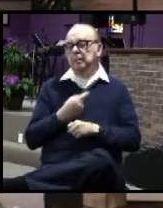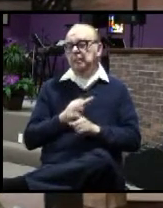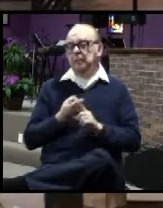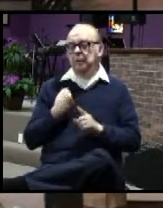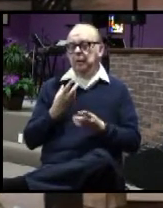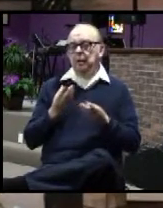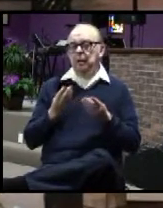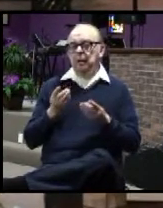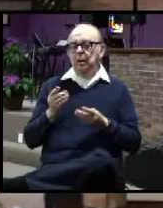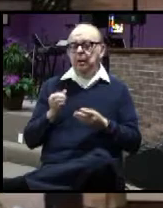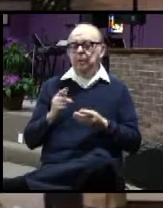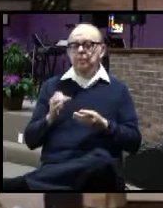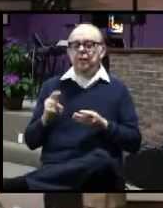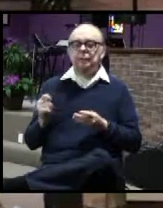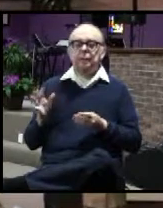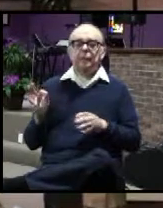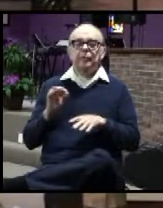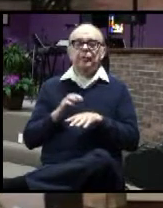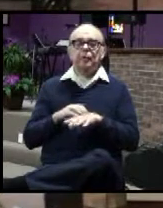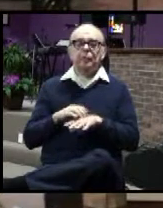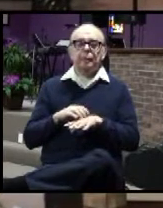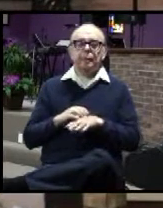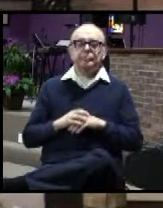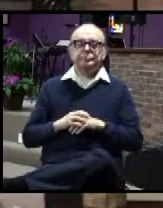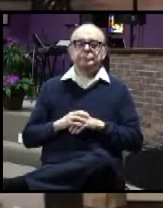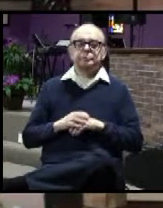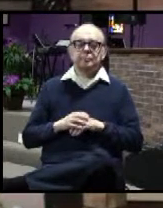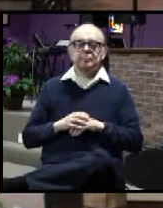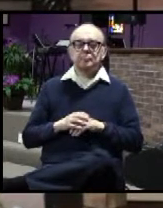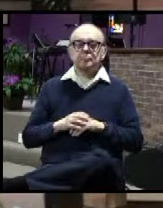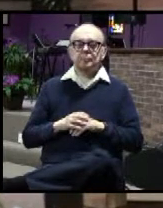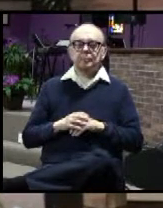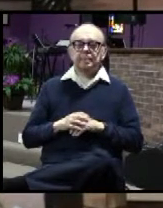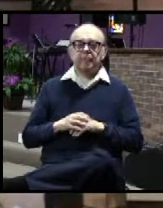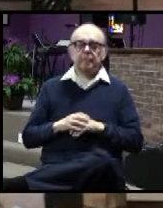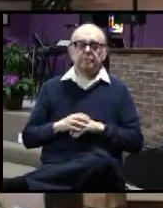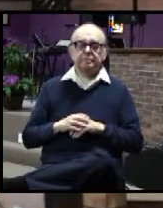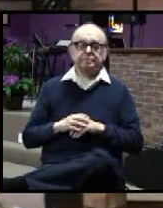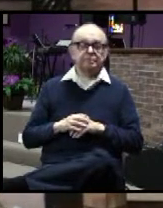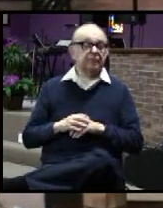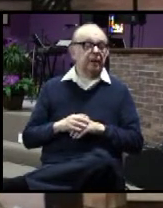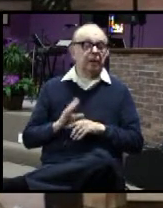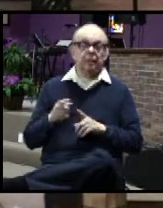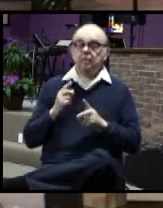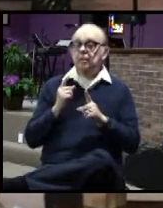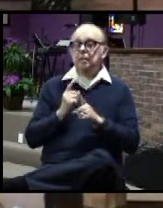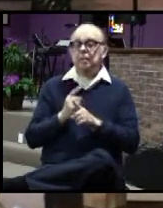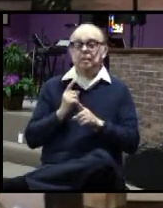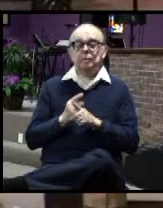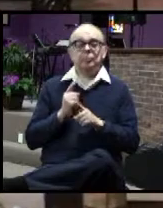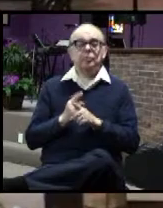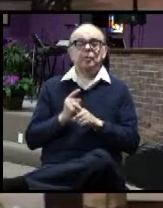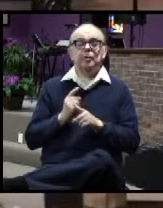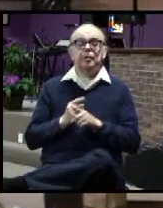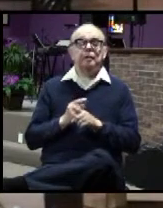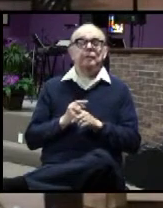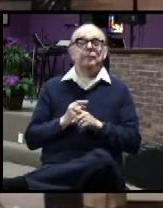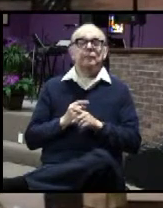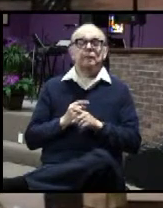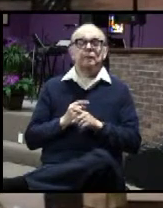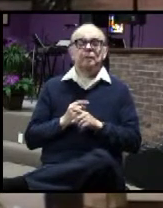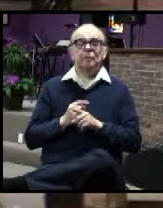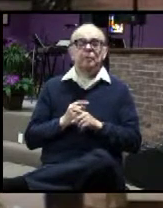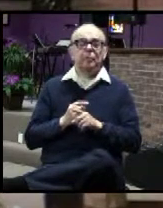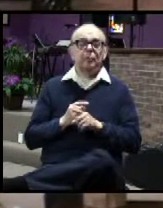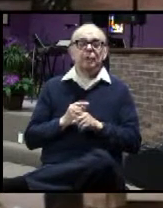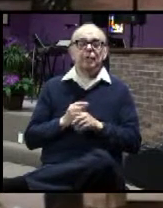dust of the earth. Just ordinary run-of-the-mill